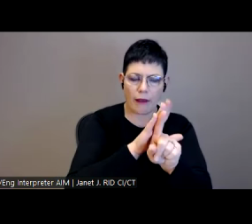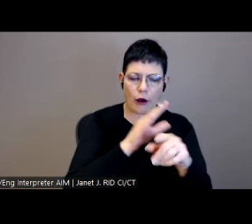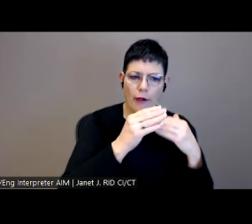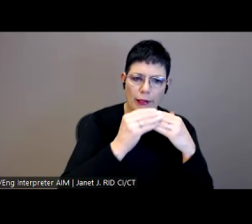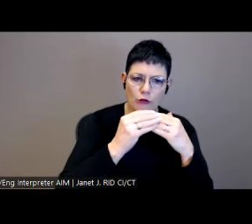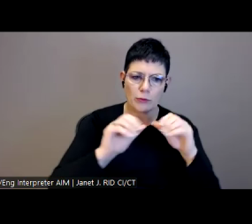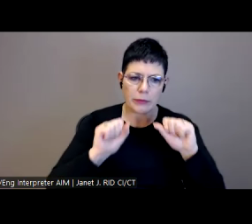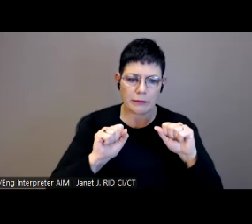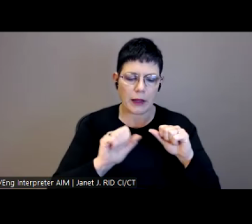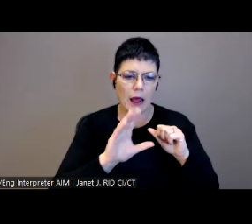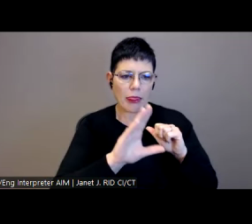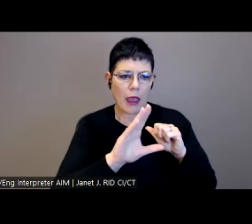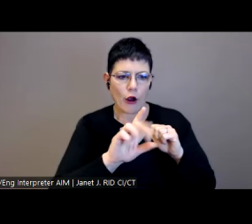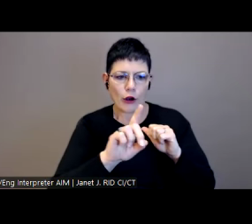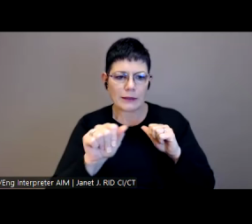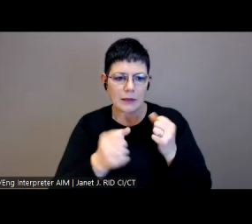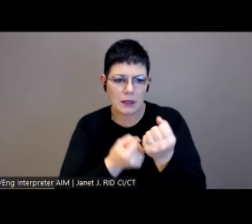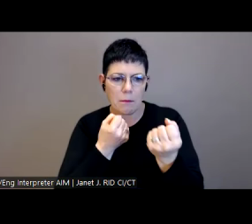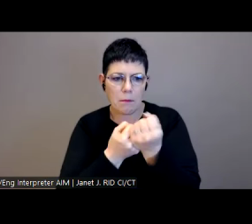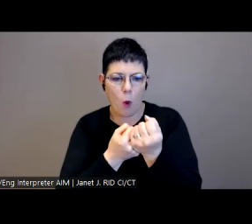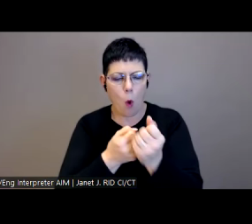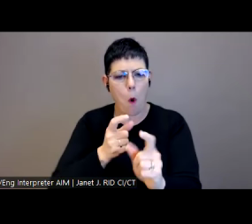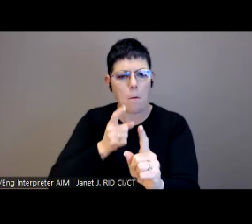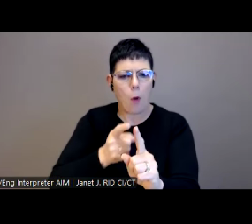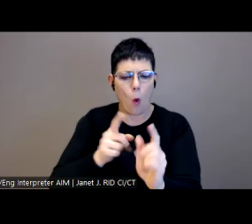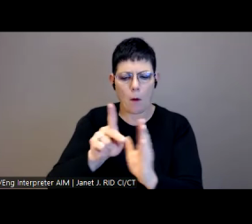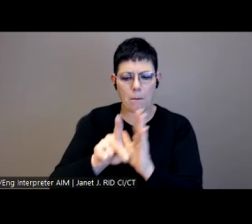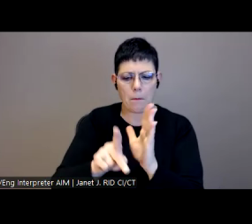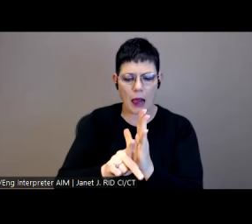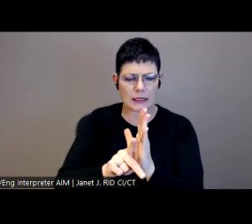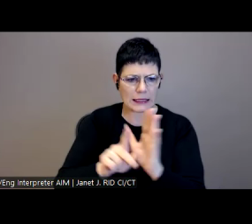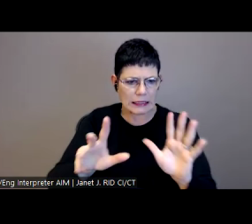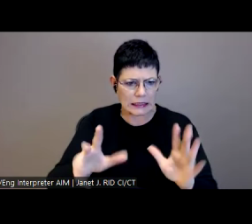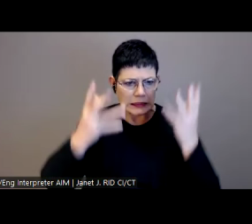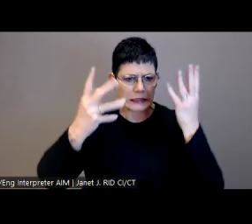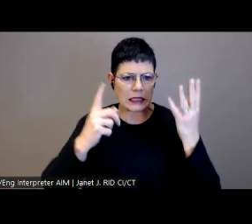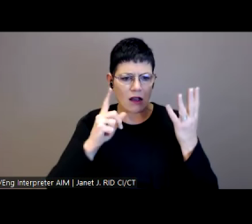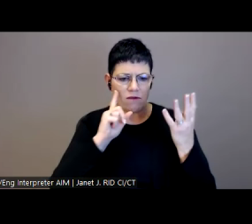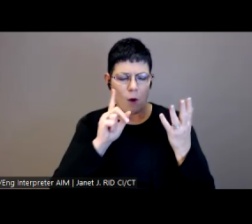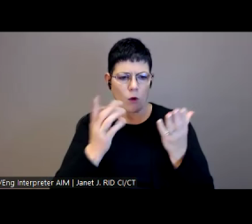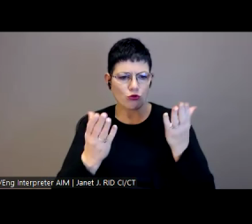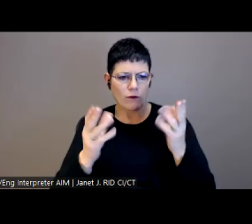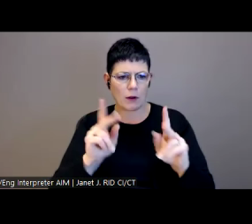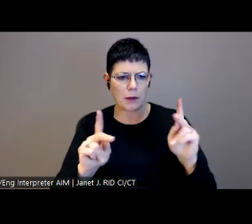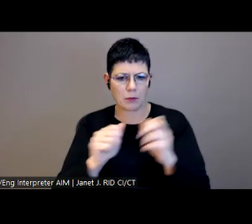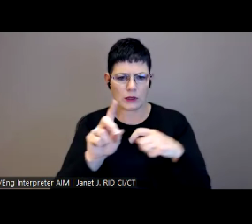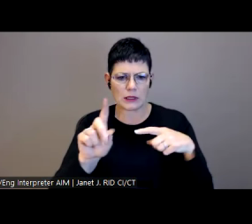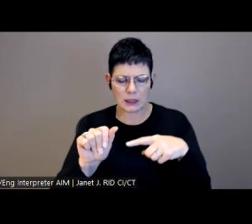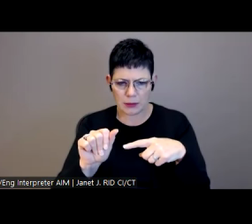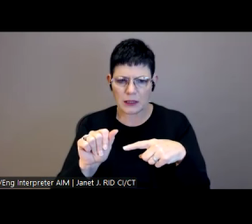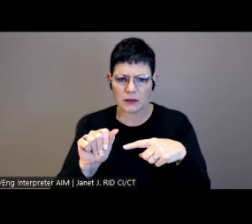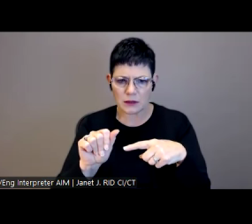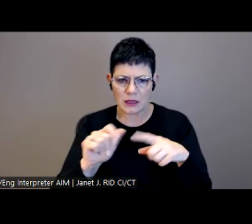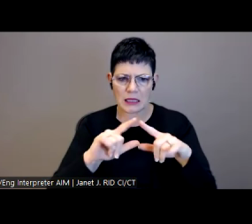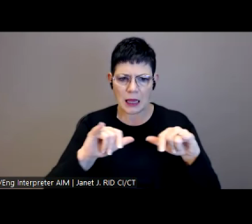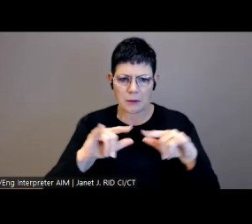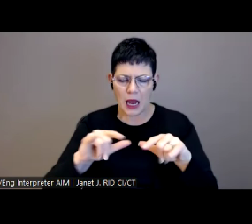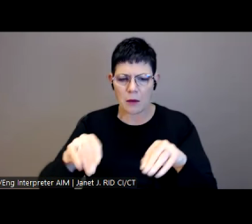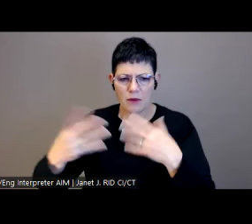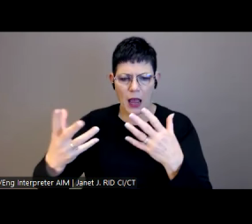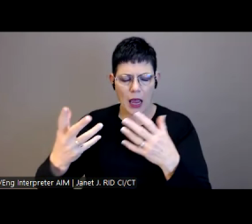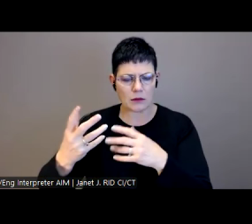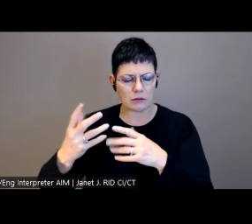of driving disability policy and supports to serve disabled people and communities